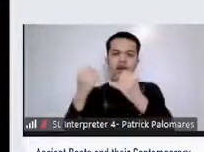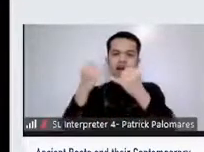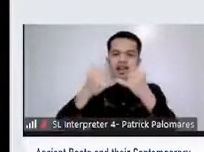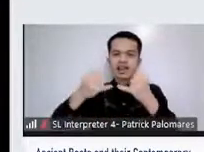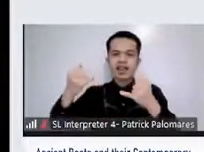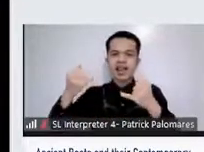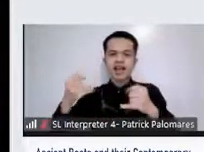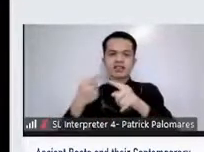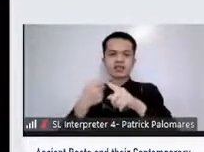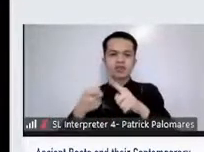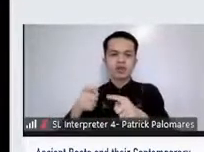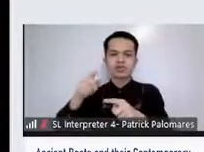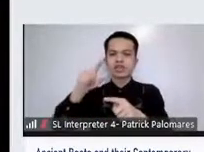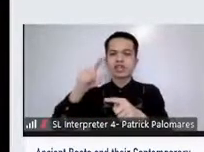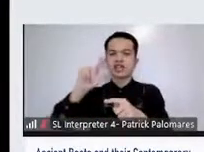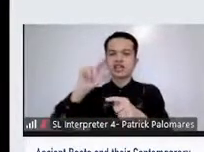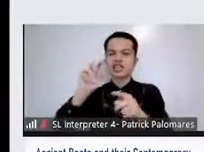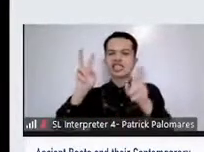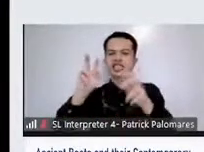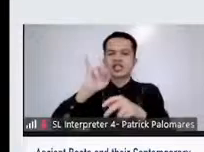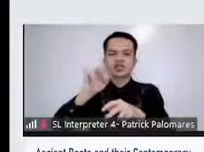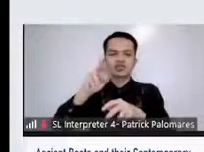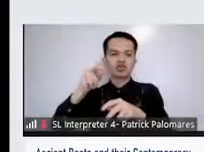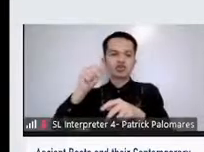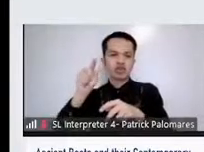junggar, which can be here.